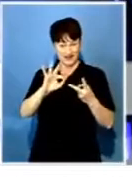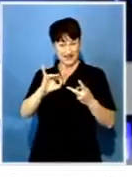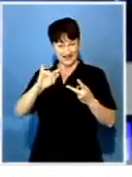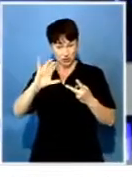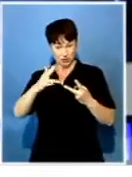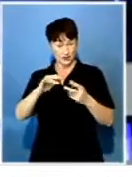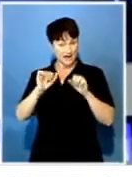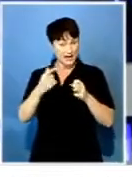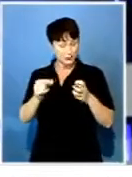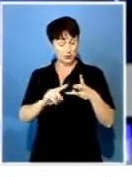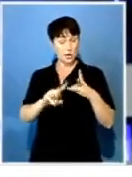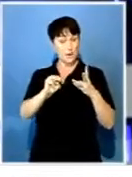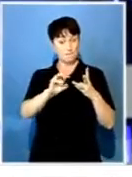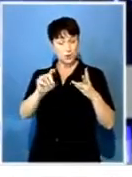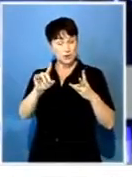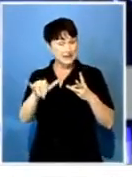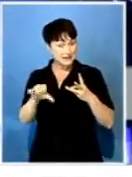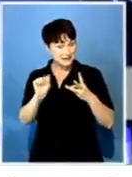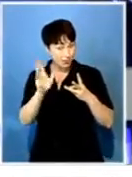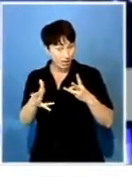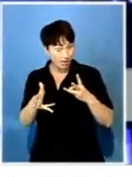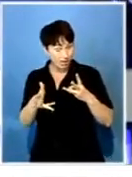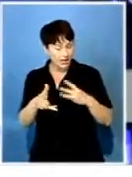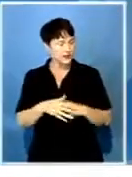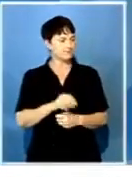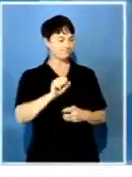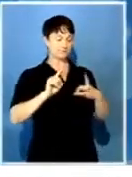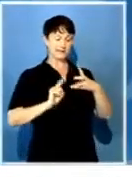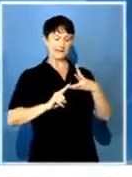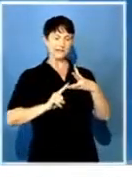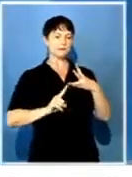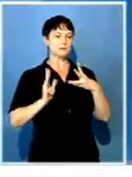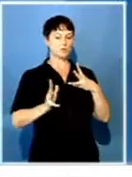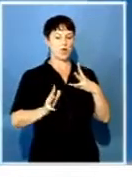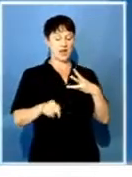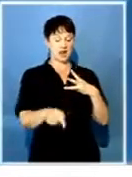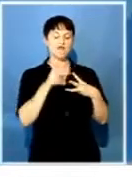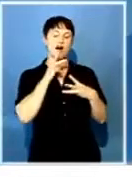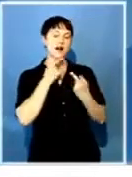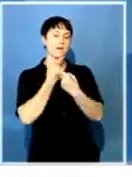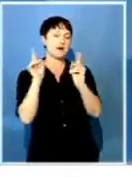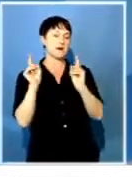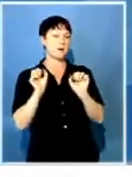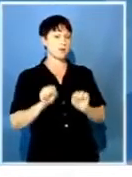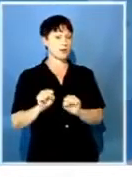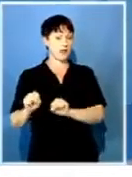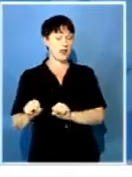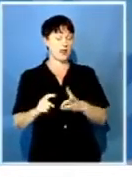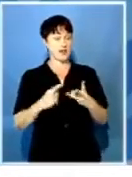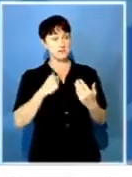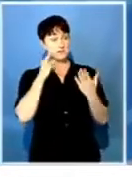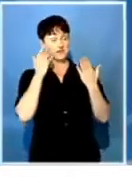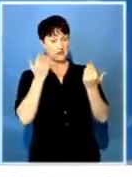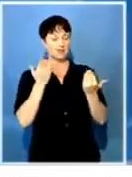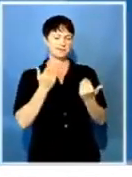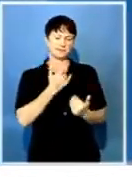as well, from Moody's as well? Well, Moody's is due to make a pronouncement perhaps on Friday, and we're expecting them to